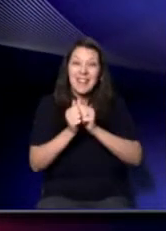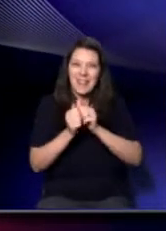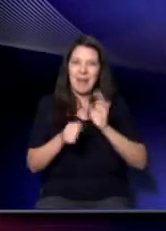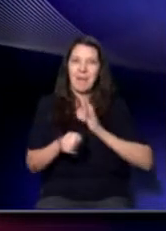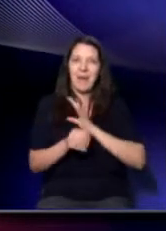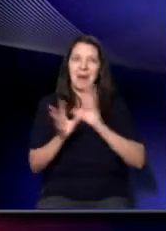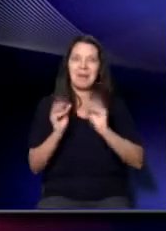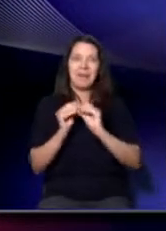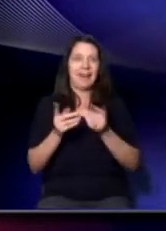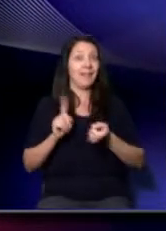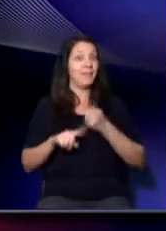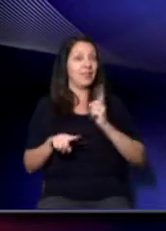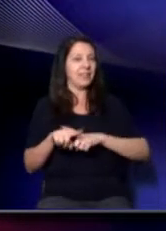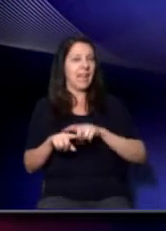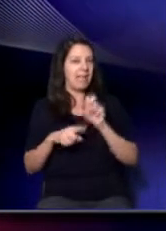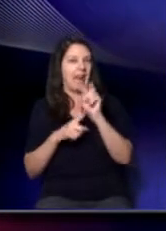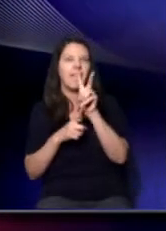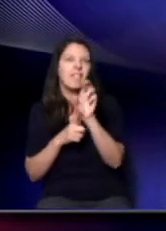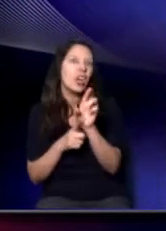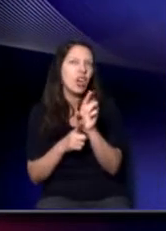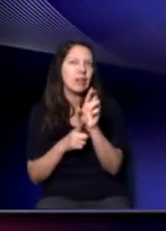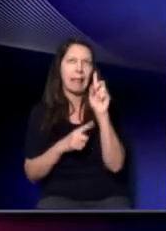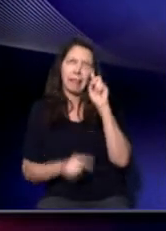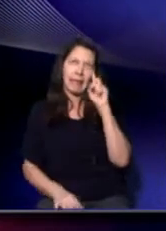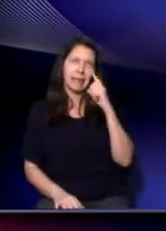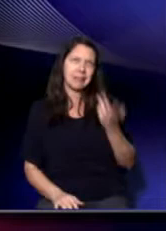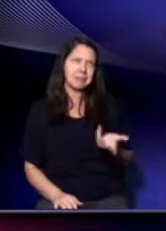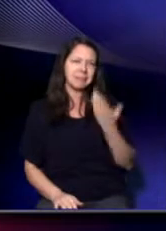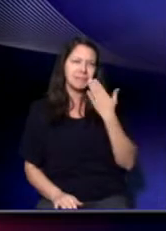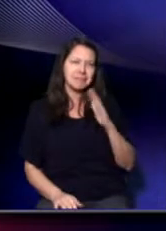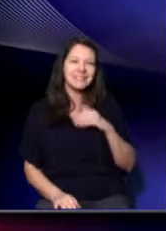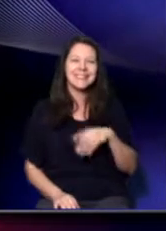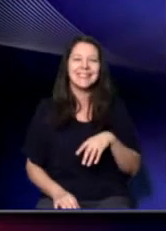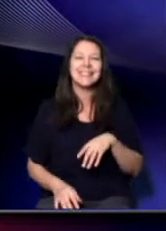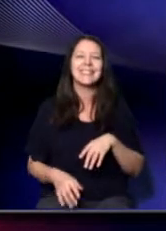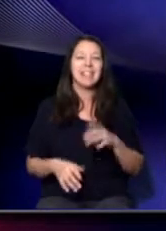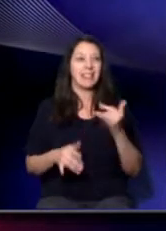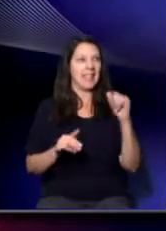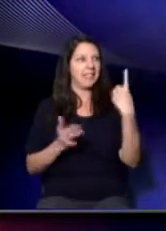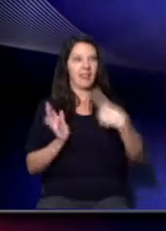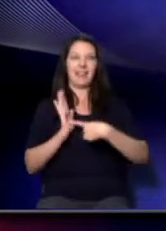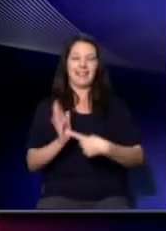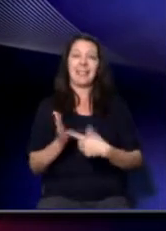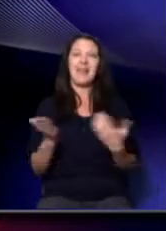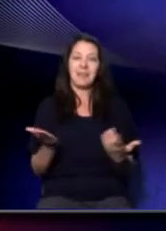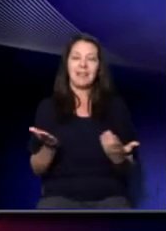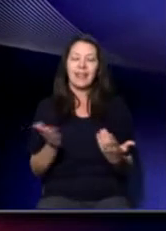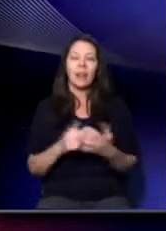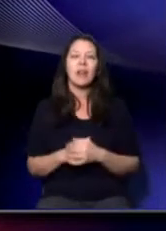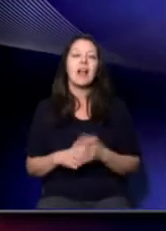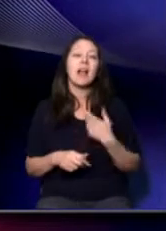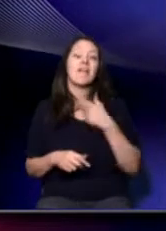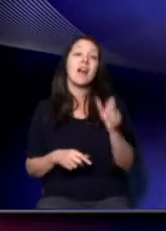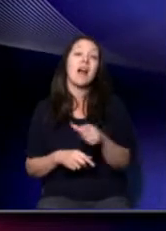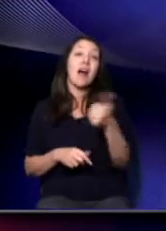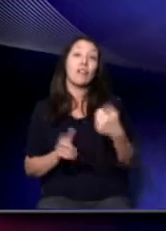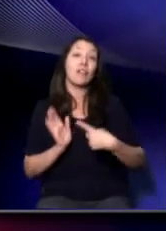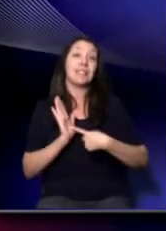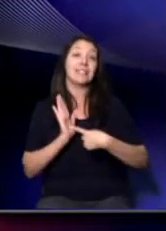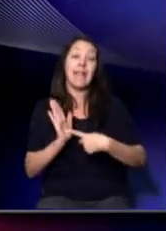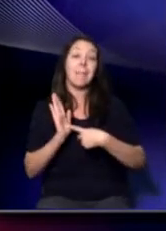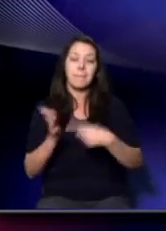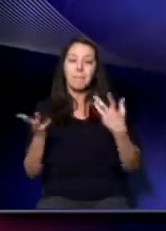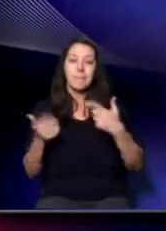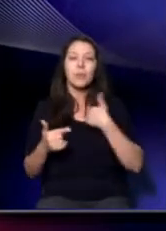for the first time ever, I think. It's an example right here. Another example is we provide